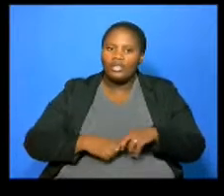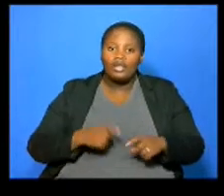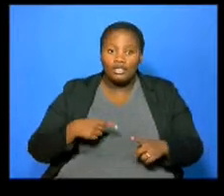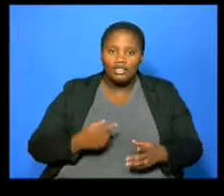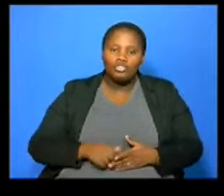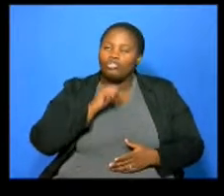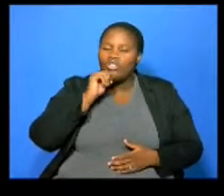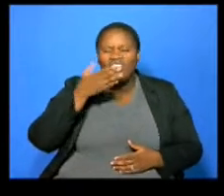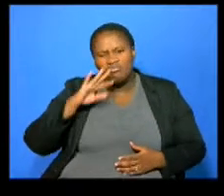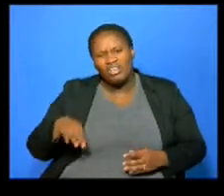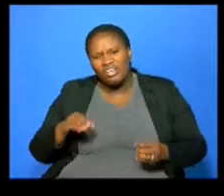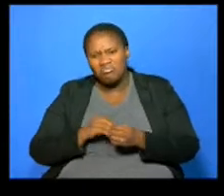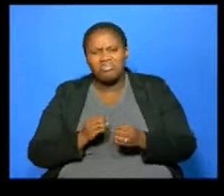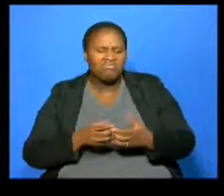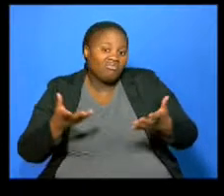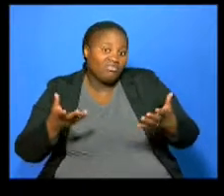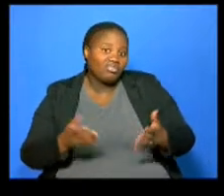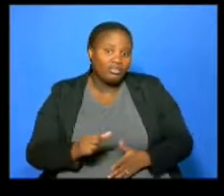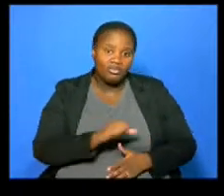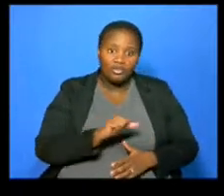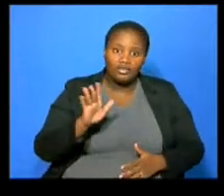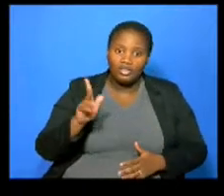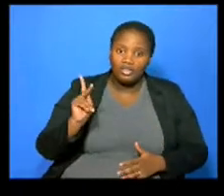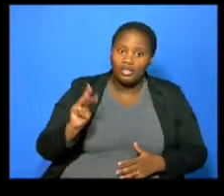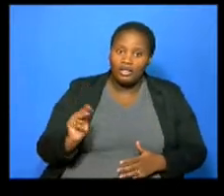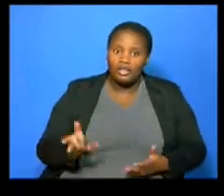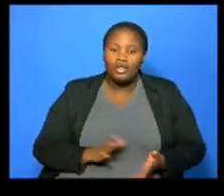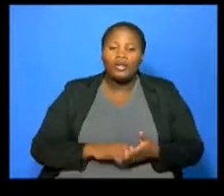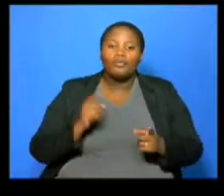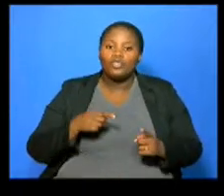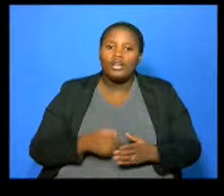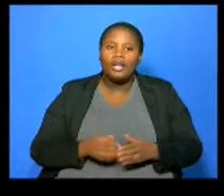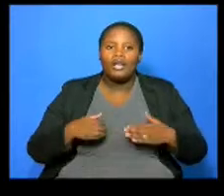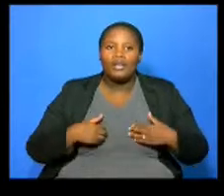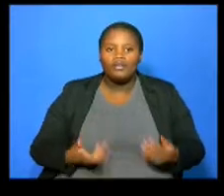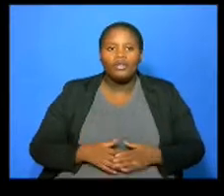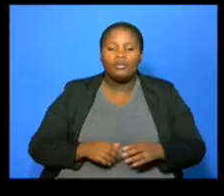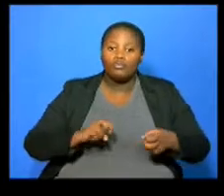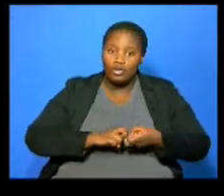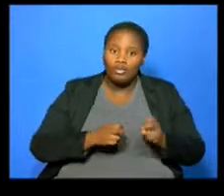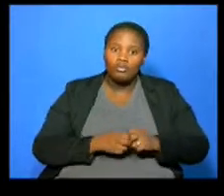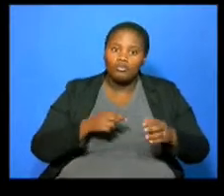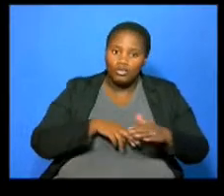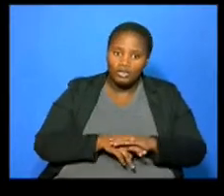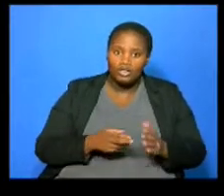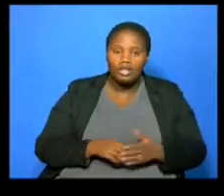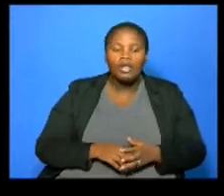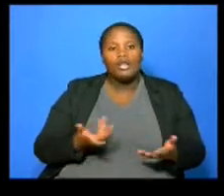And 15 k's before the end, I jumped off the track and had a crash.